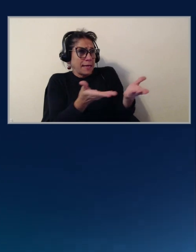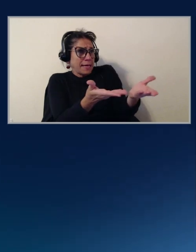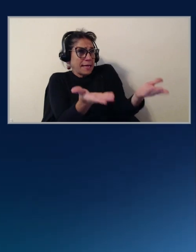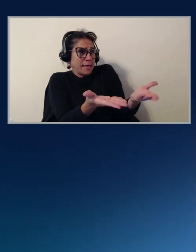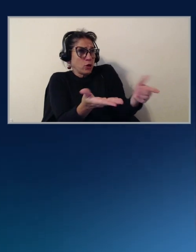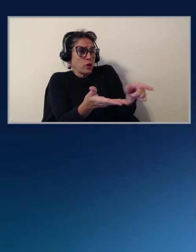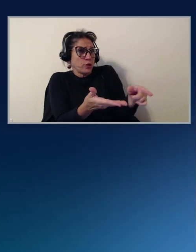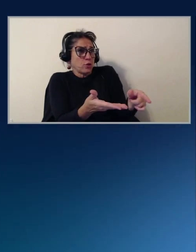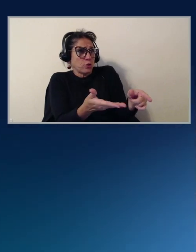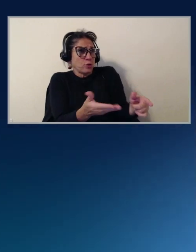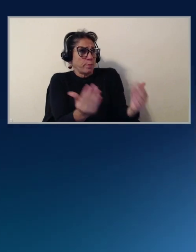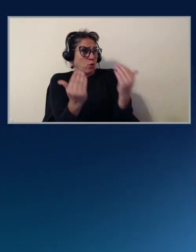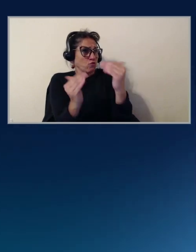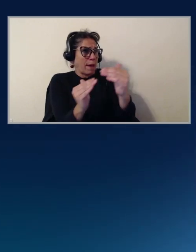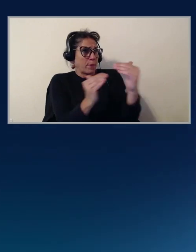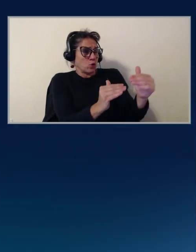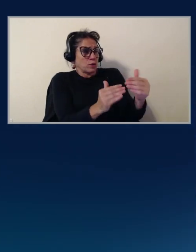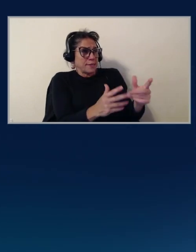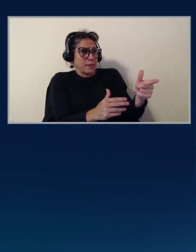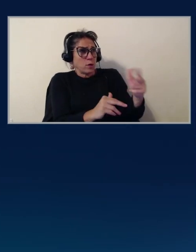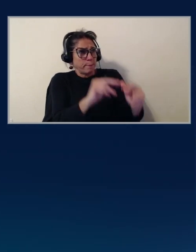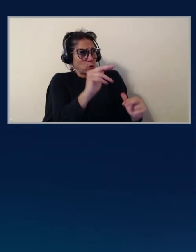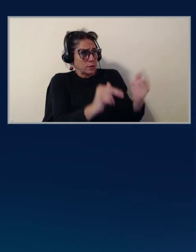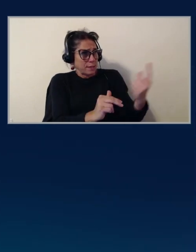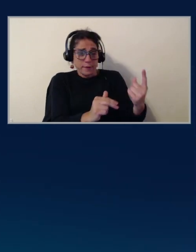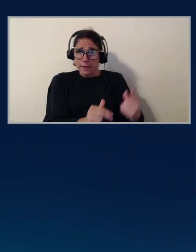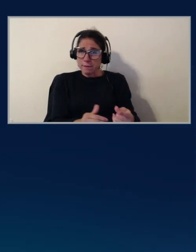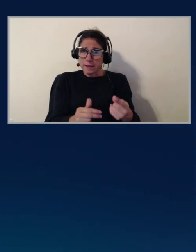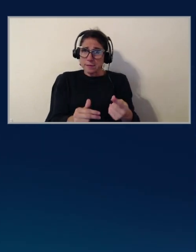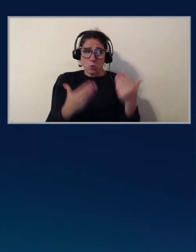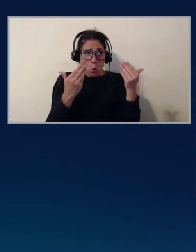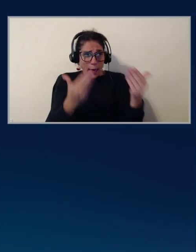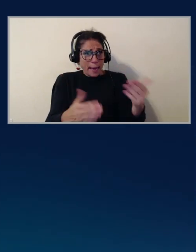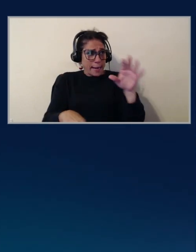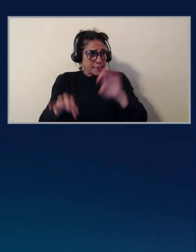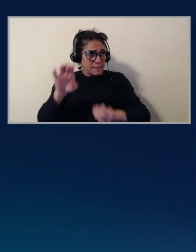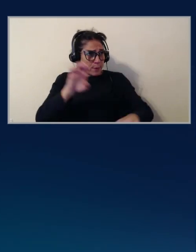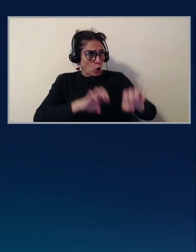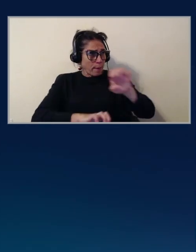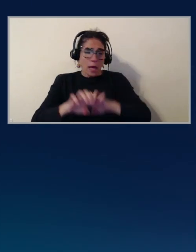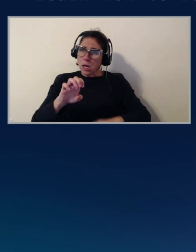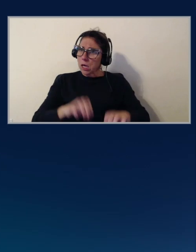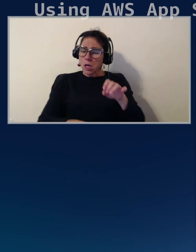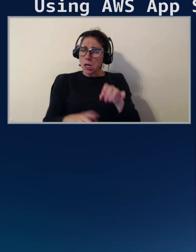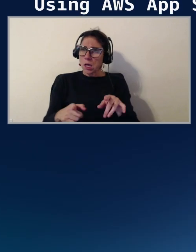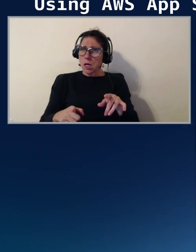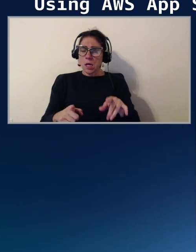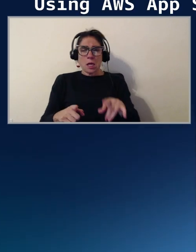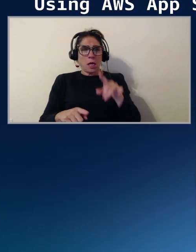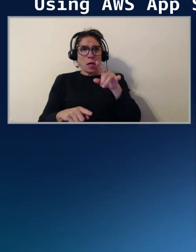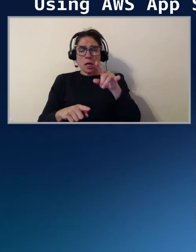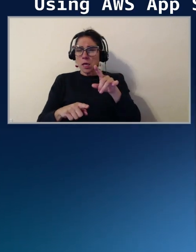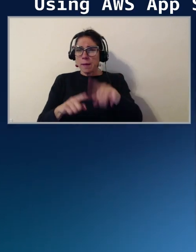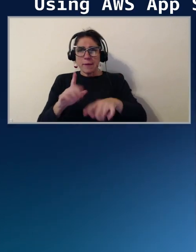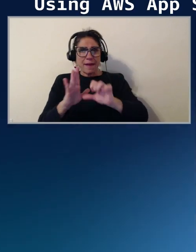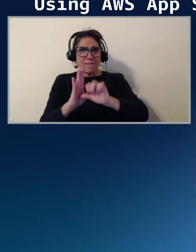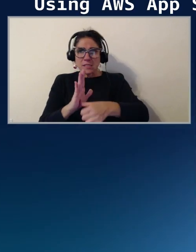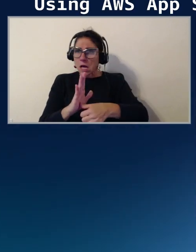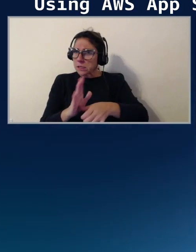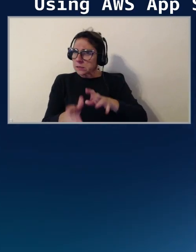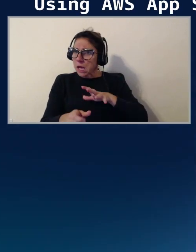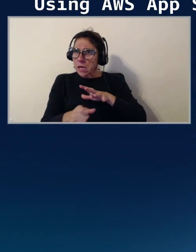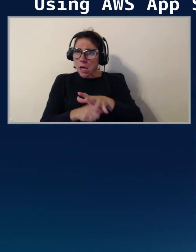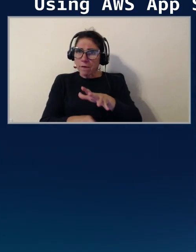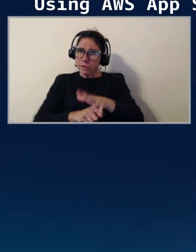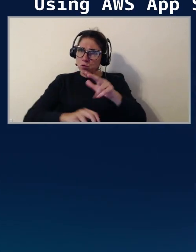parameters, go build something and let's go experiment. This is, it cannot be understated that being able to build something